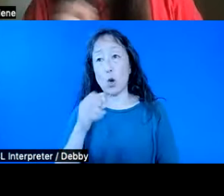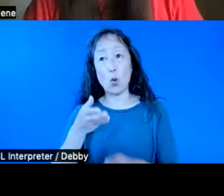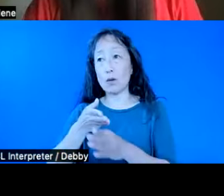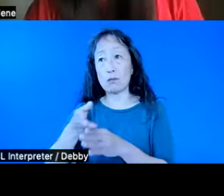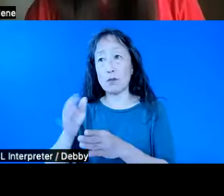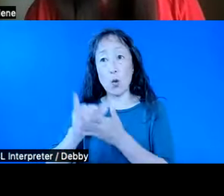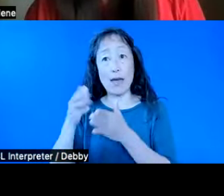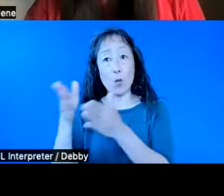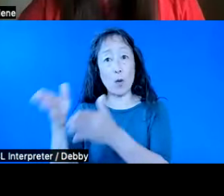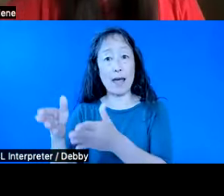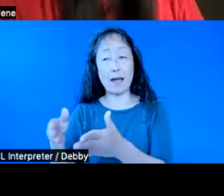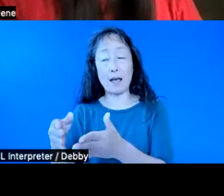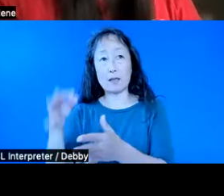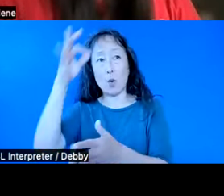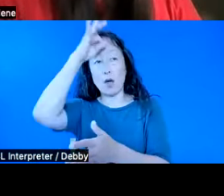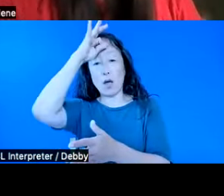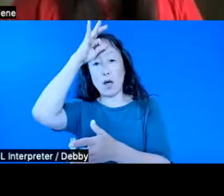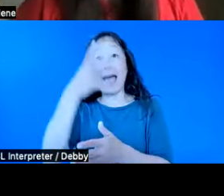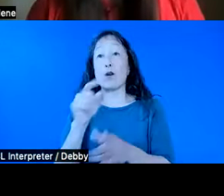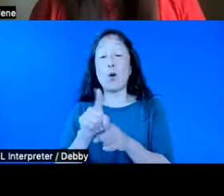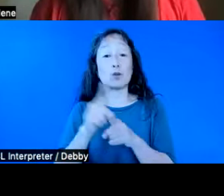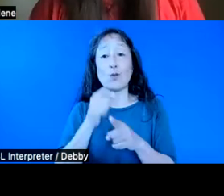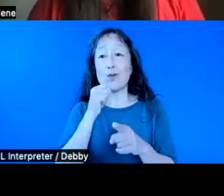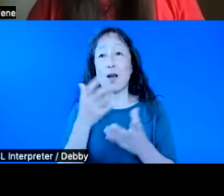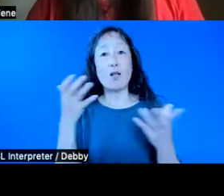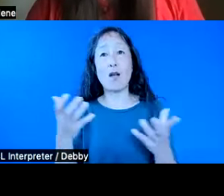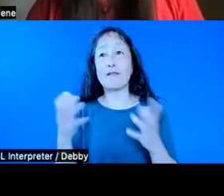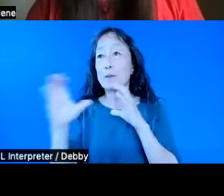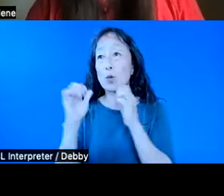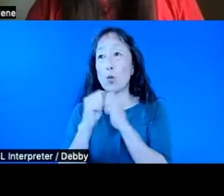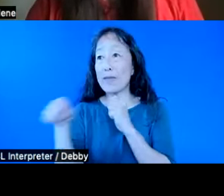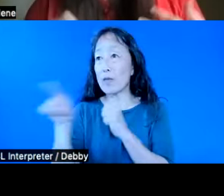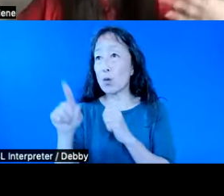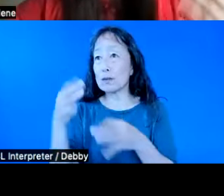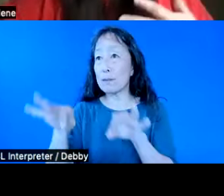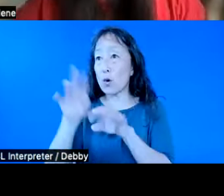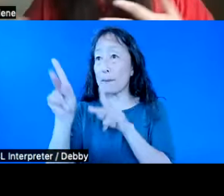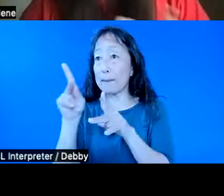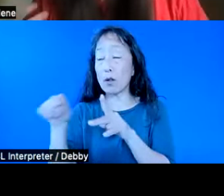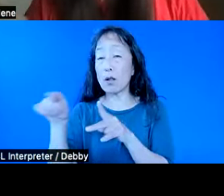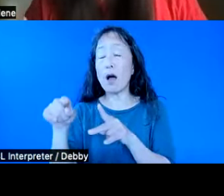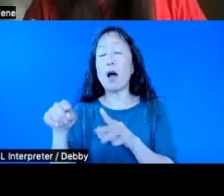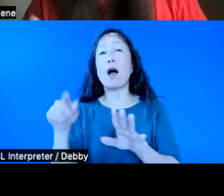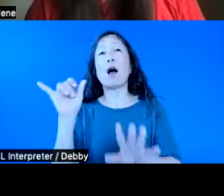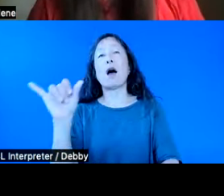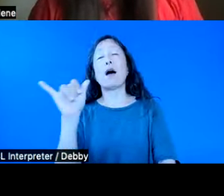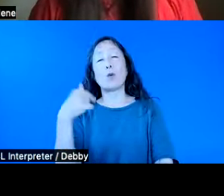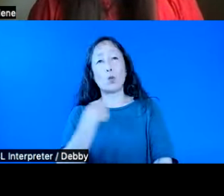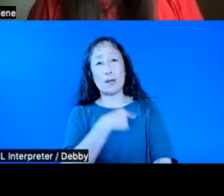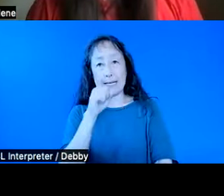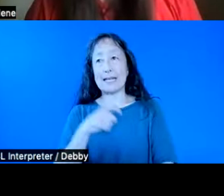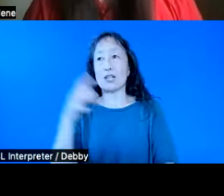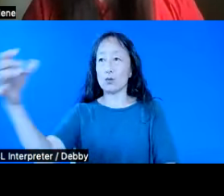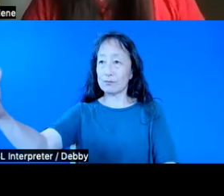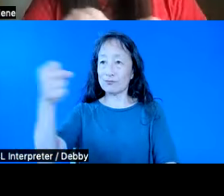of communication with those key folks on that part of the system. And so we're realizing that we need to be bringing more people in